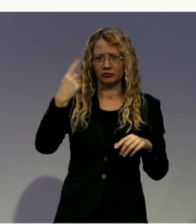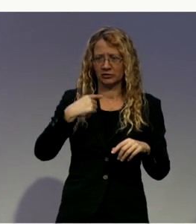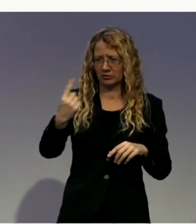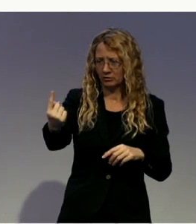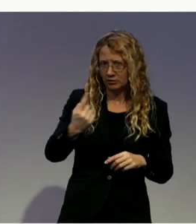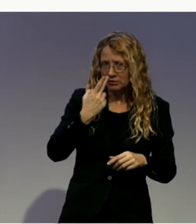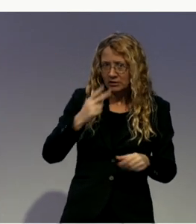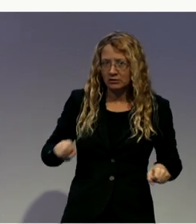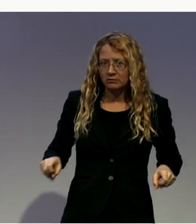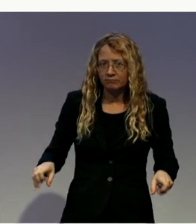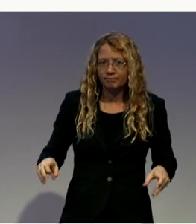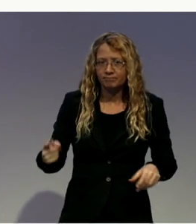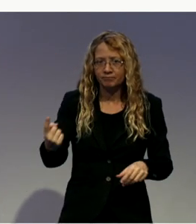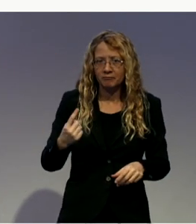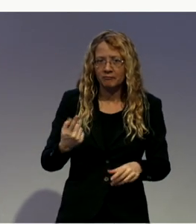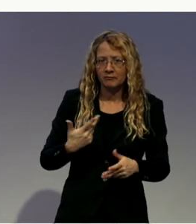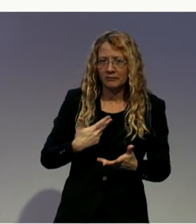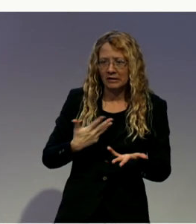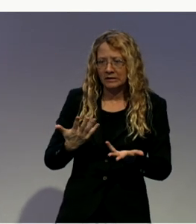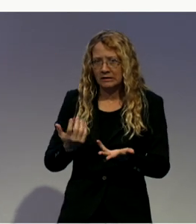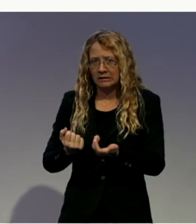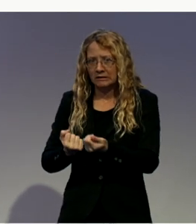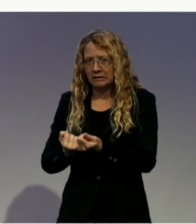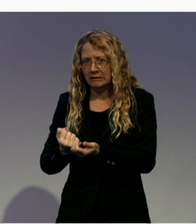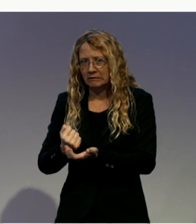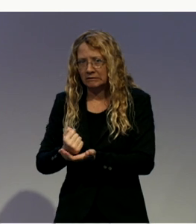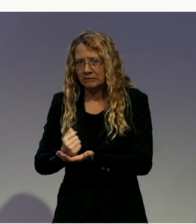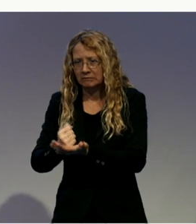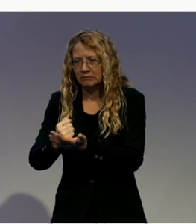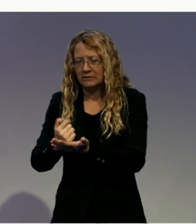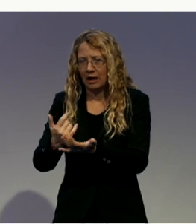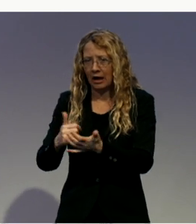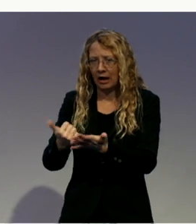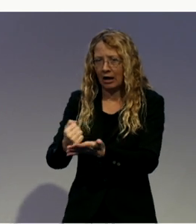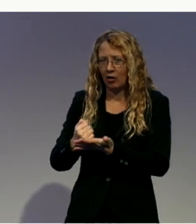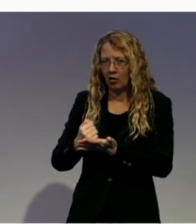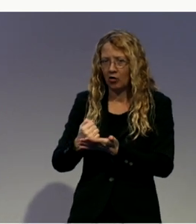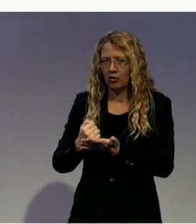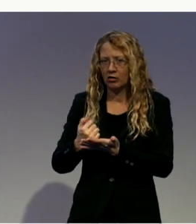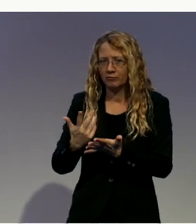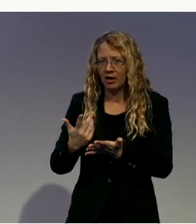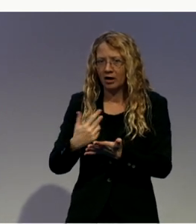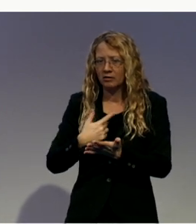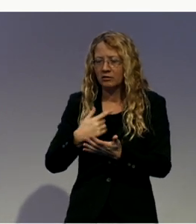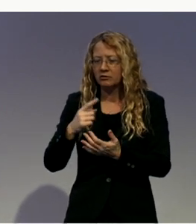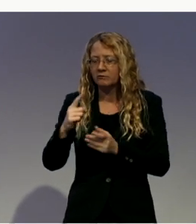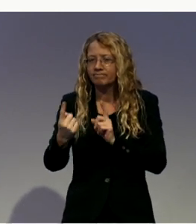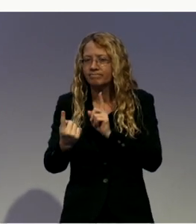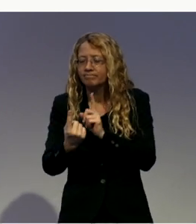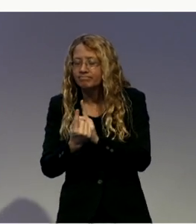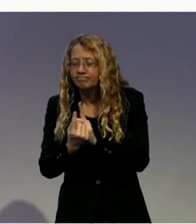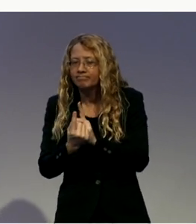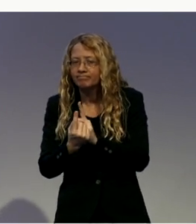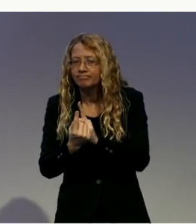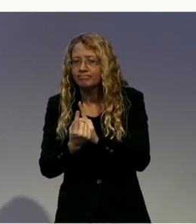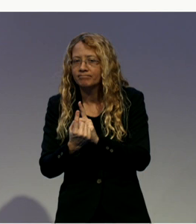to get supported from us. And then I meet them face to face, and the first thing I ask them, I tell them,